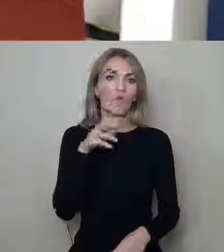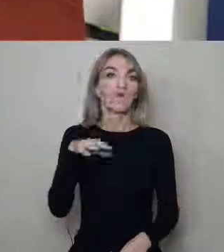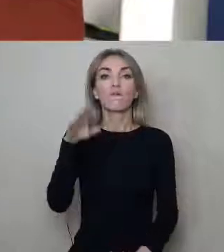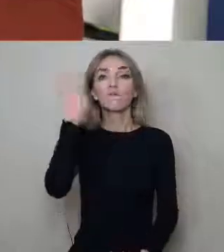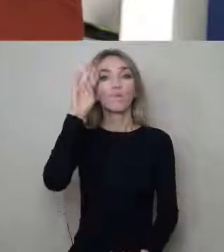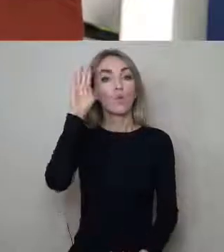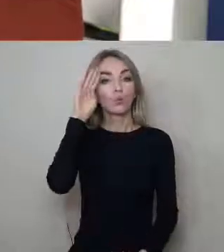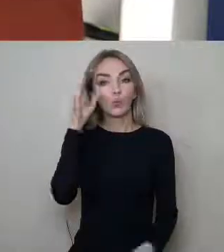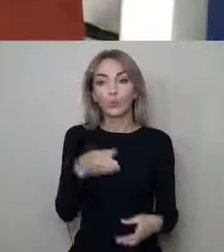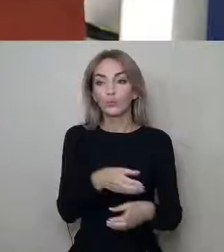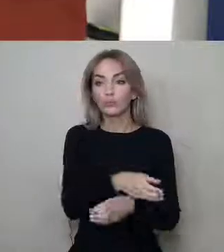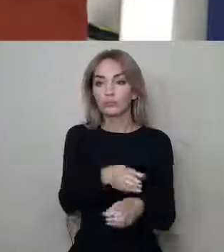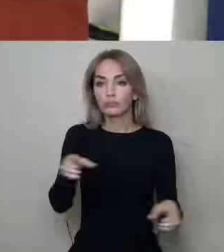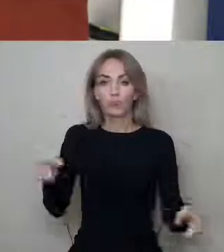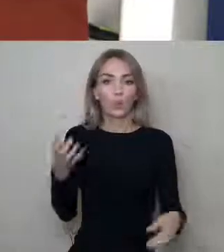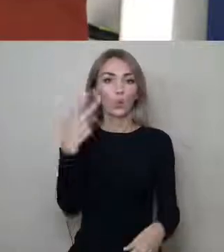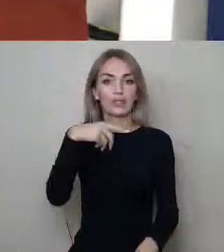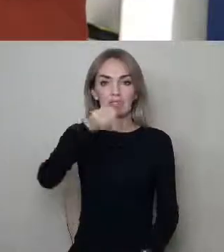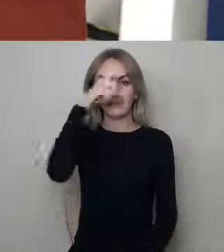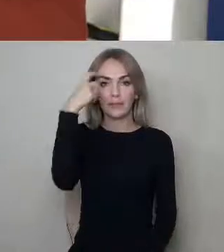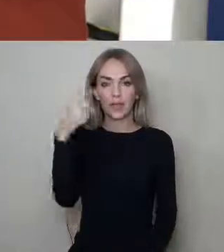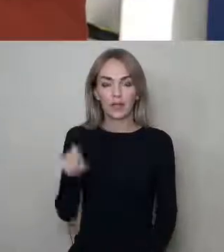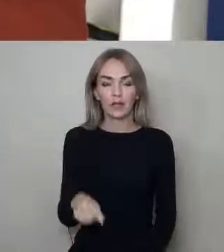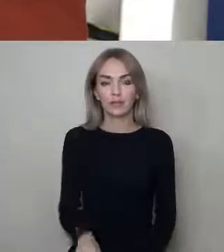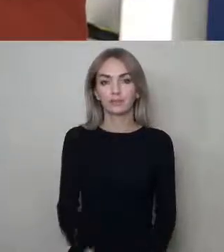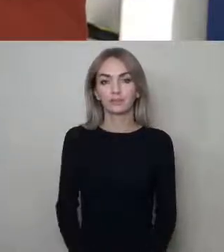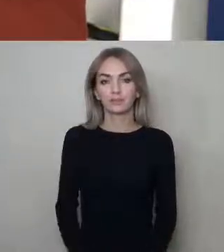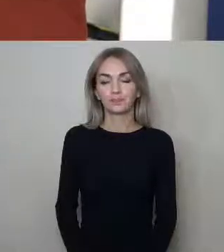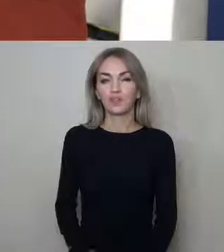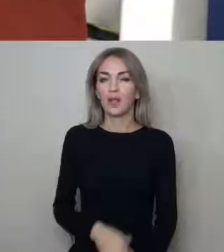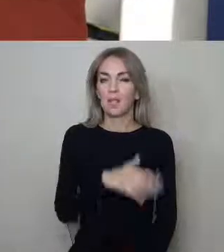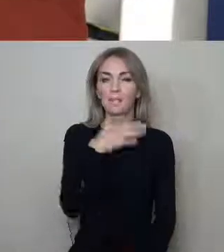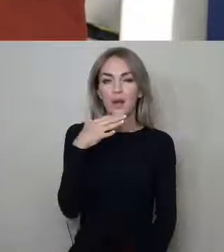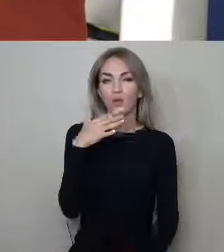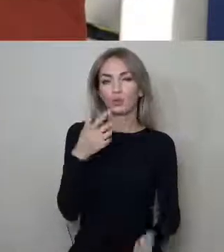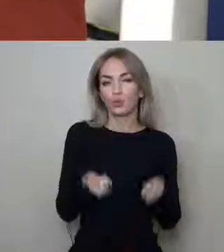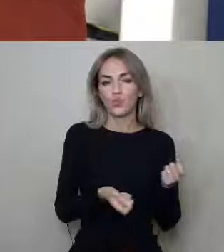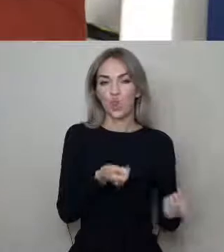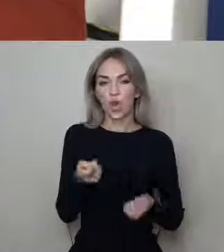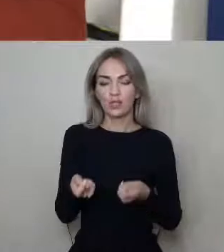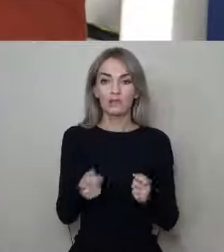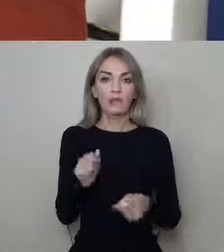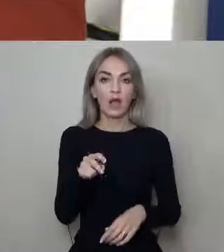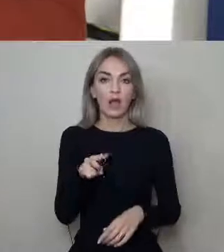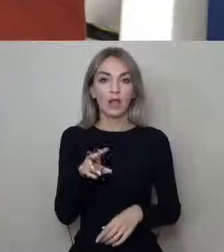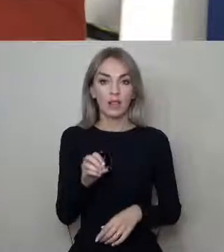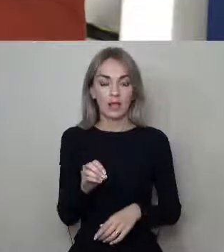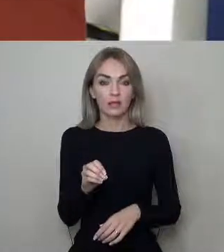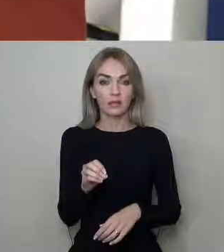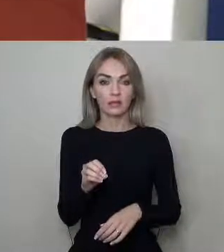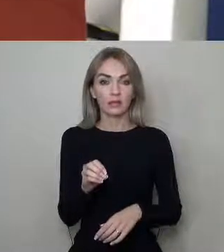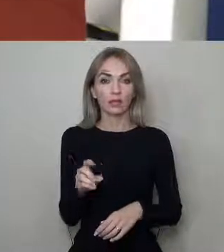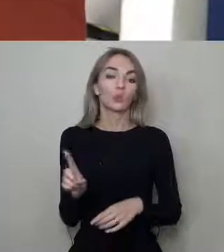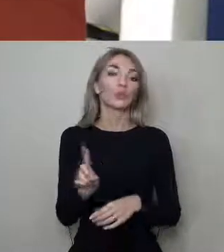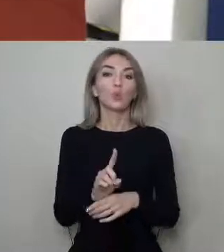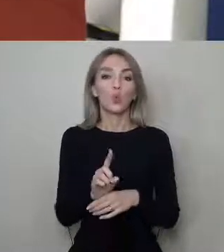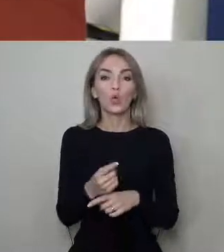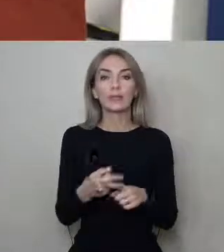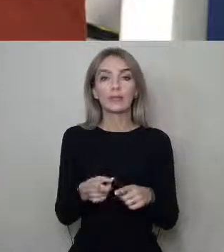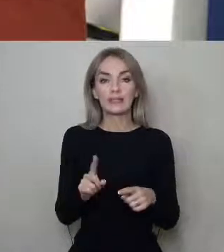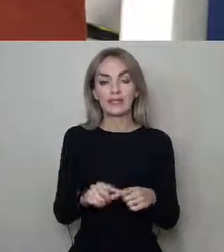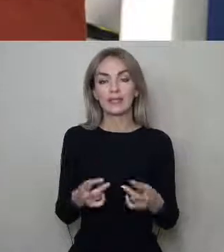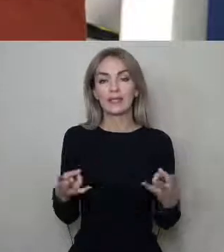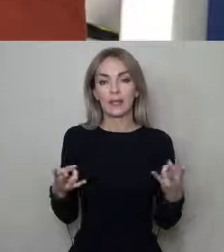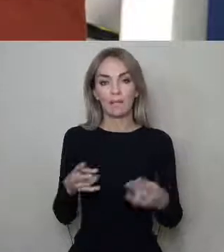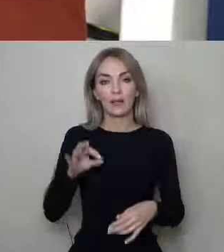he brought over and offers coffee to the voters? Okay, so there are a lot of nuances around it, but we do understand that